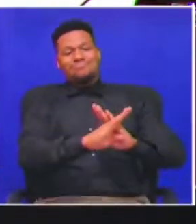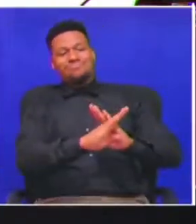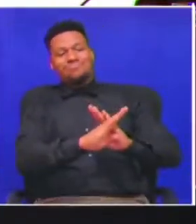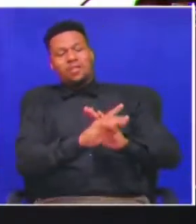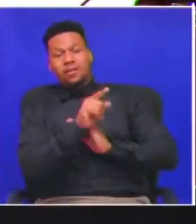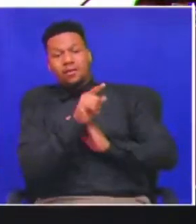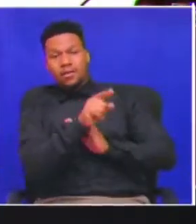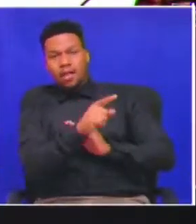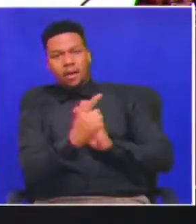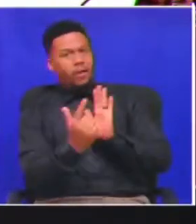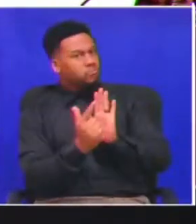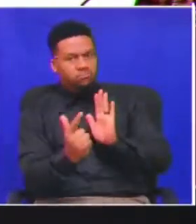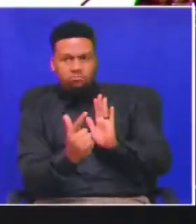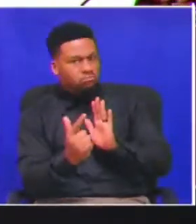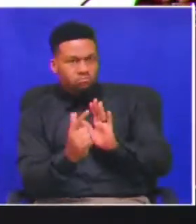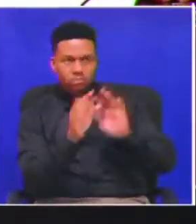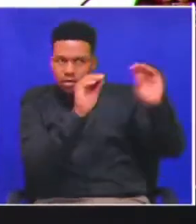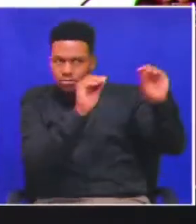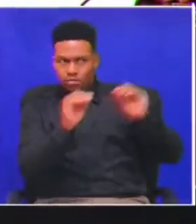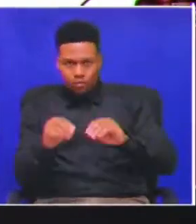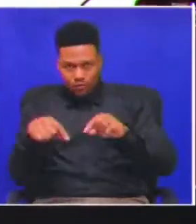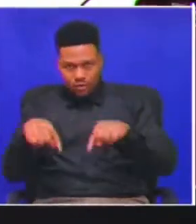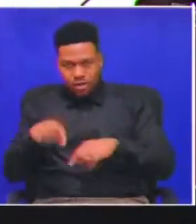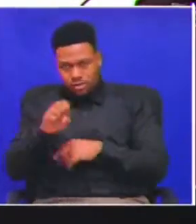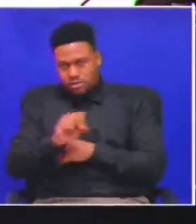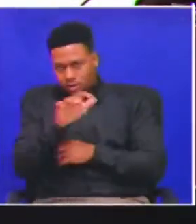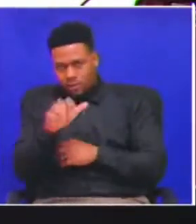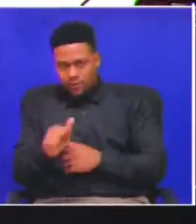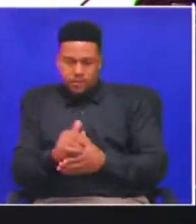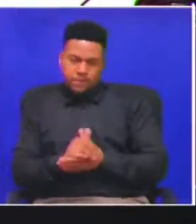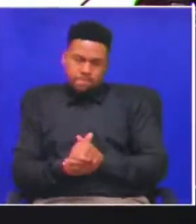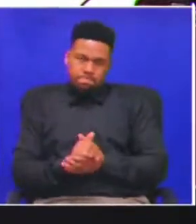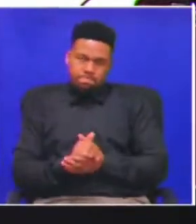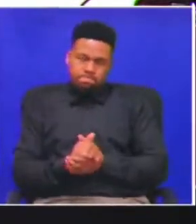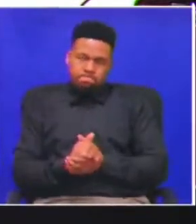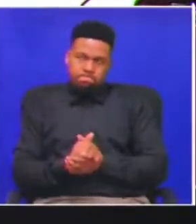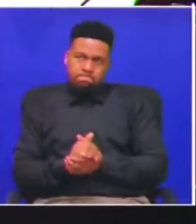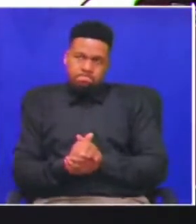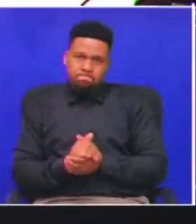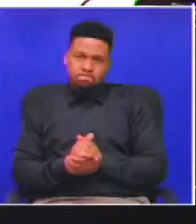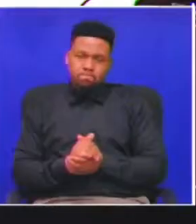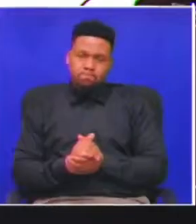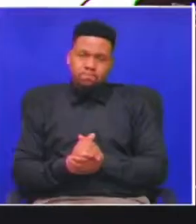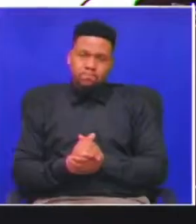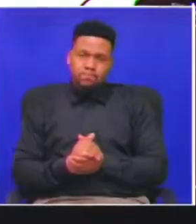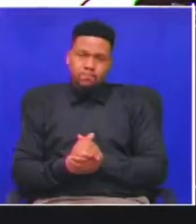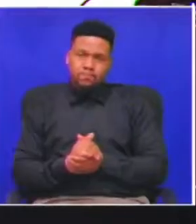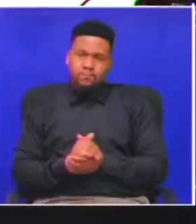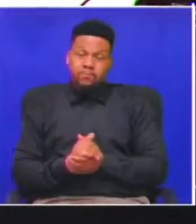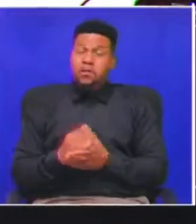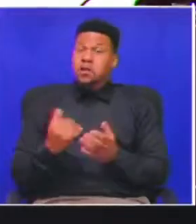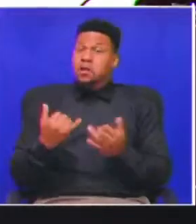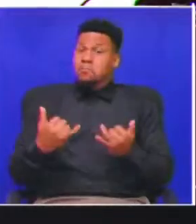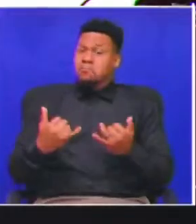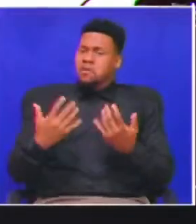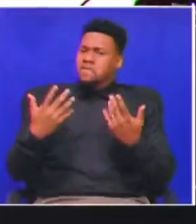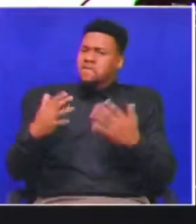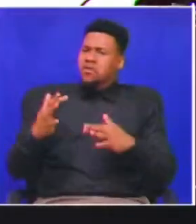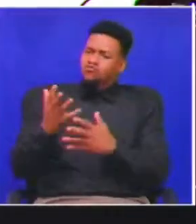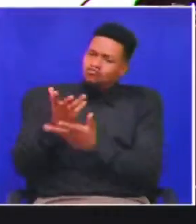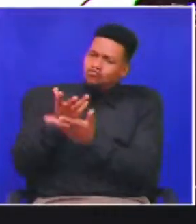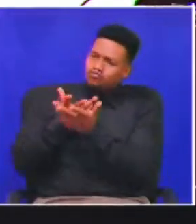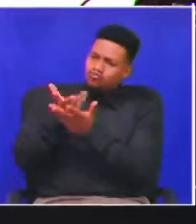and are inadmissible from entering the country. I was talking to the leader